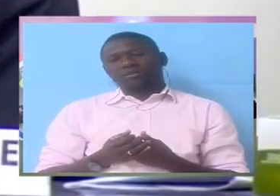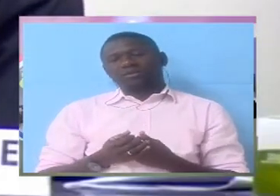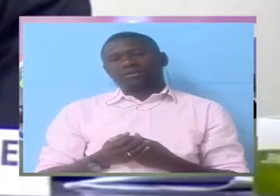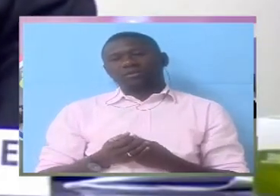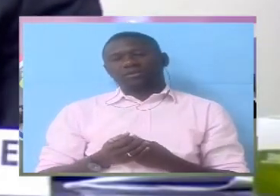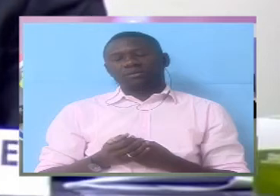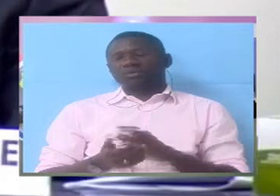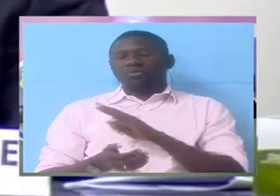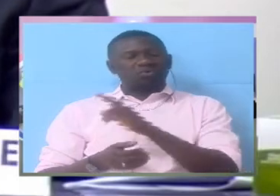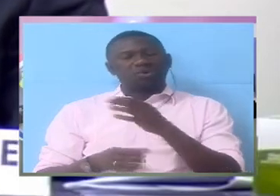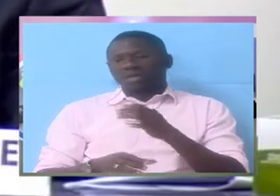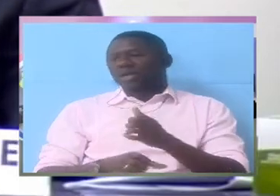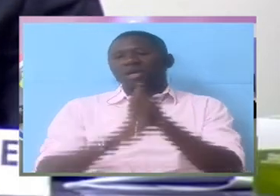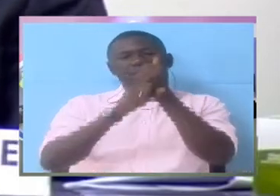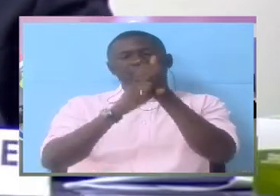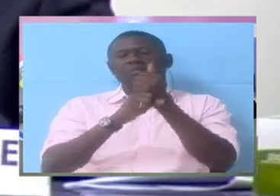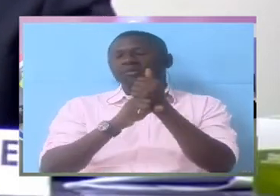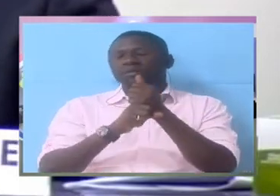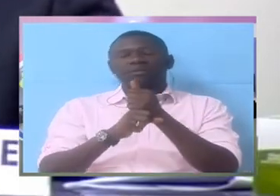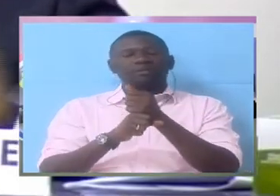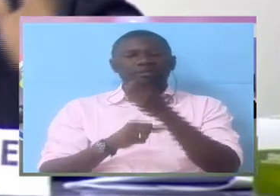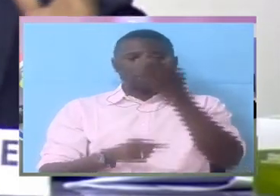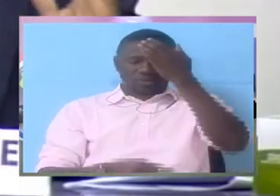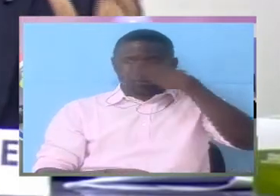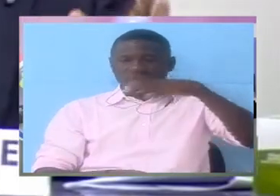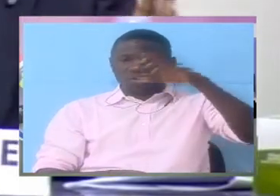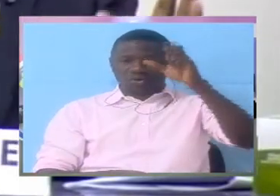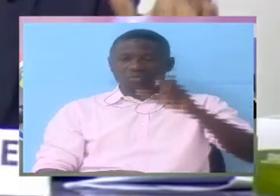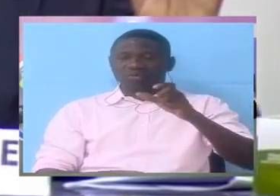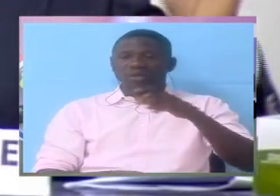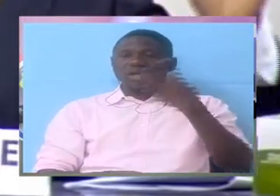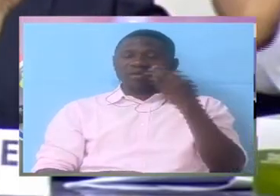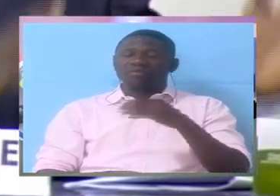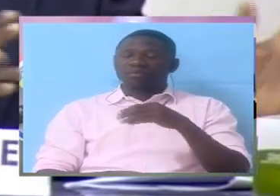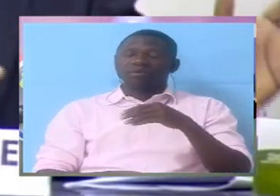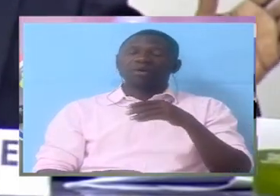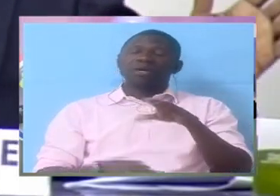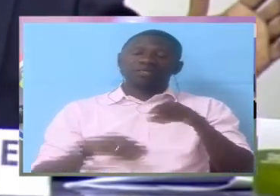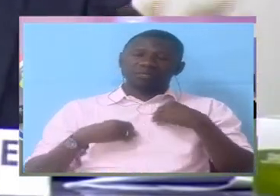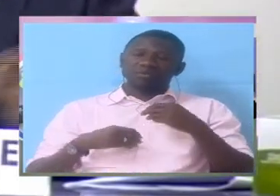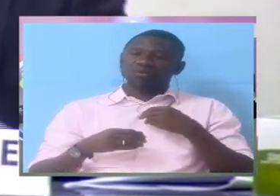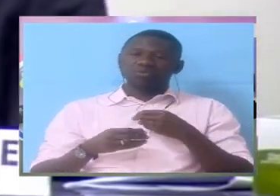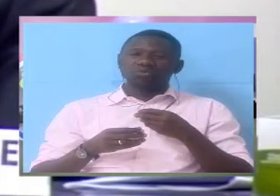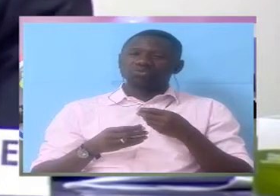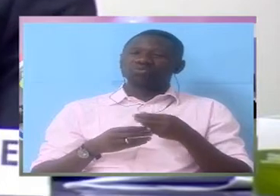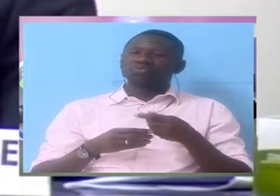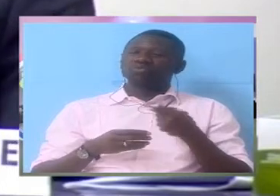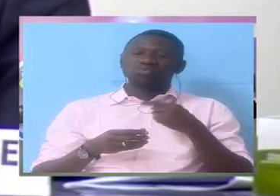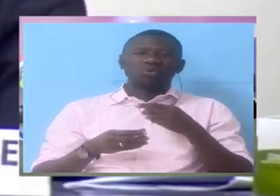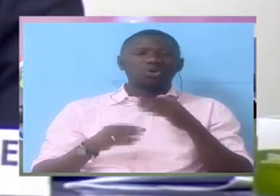You would not be helping the commission if you allow us to wallow into misinformation.